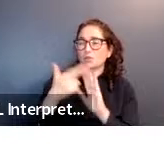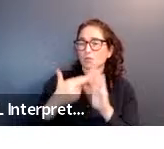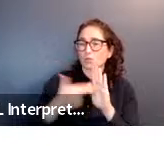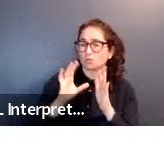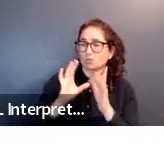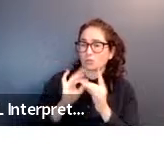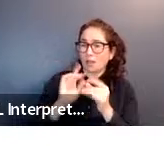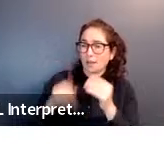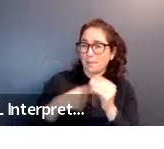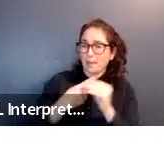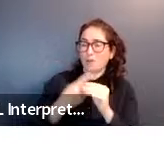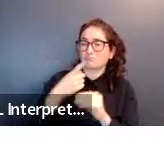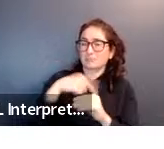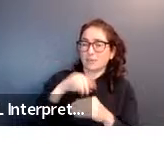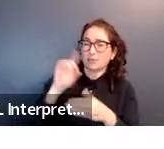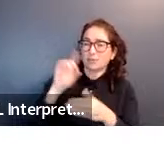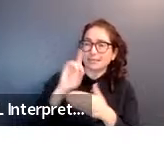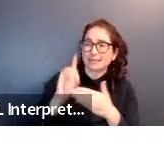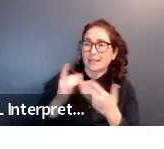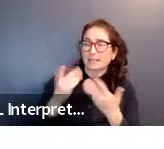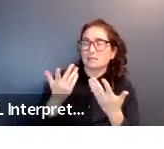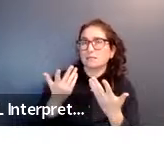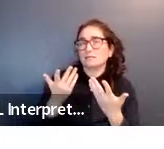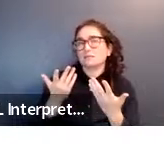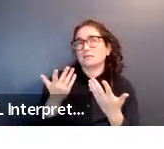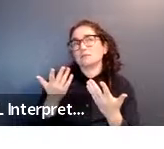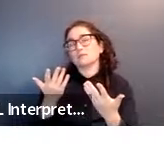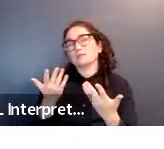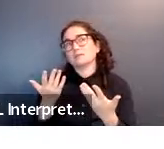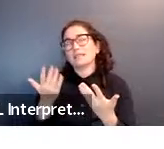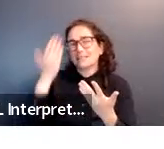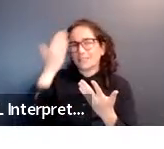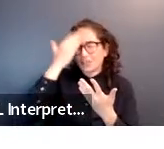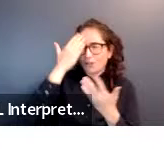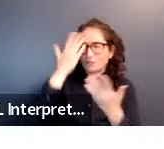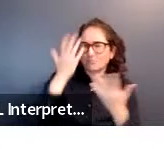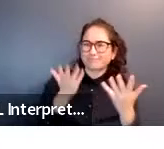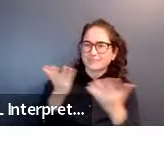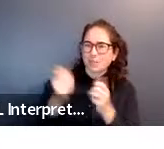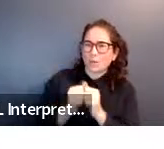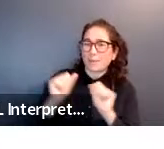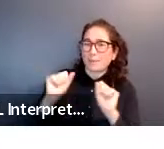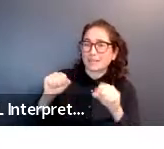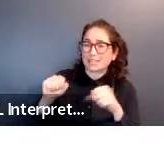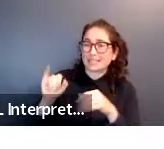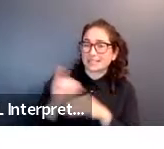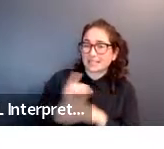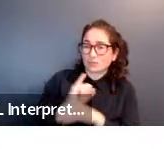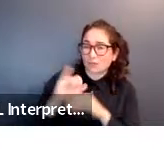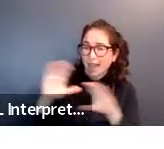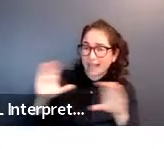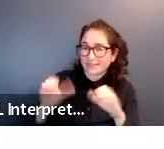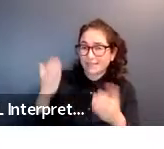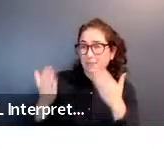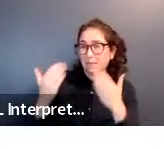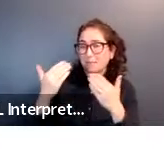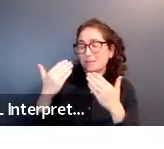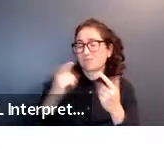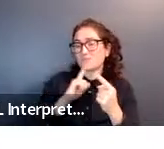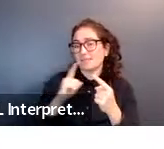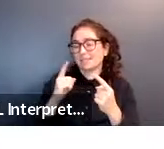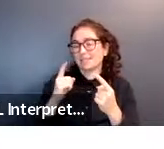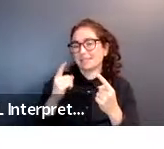were designed to deal with potential industrial activities that might have a